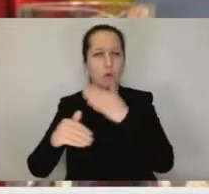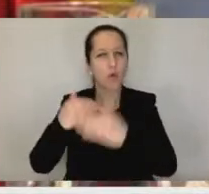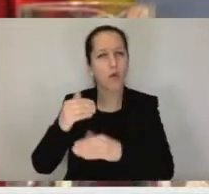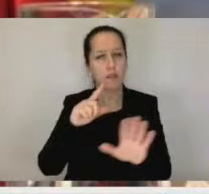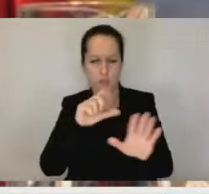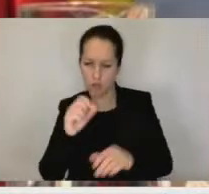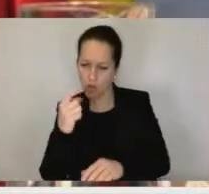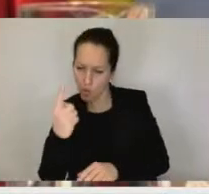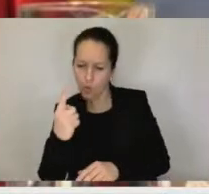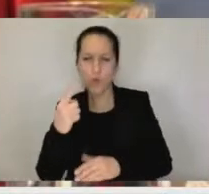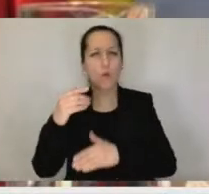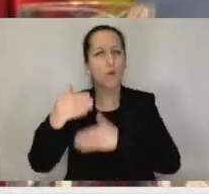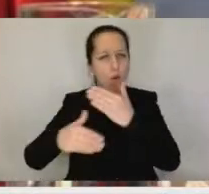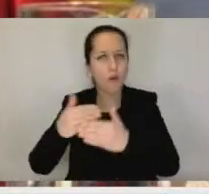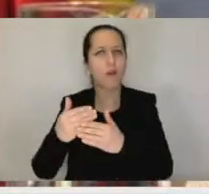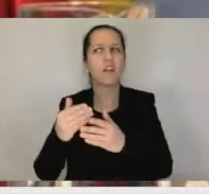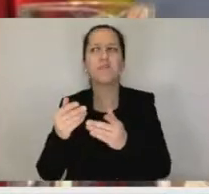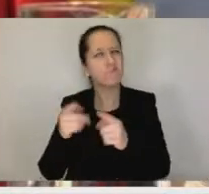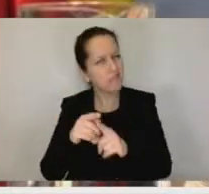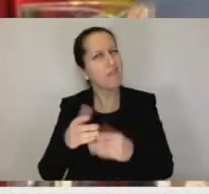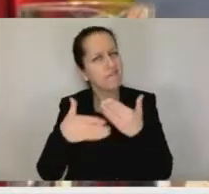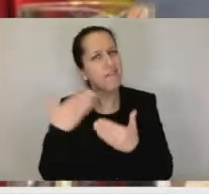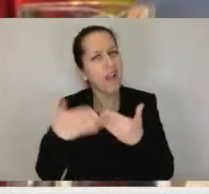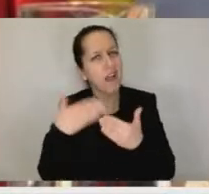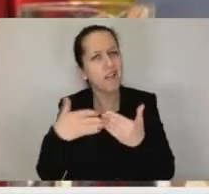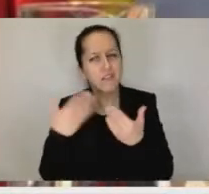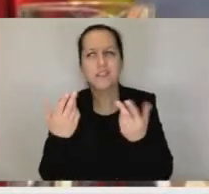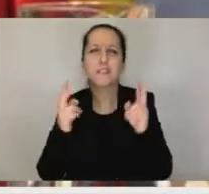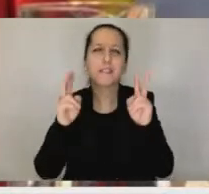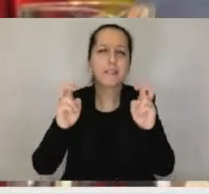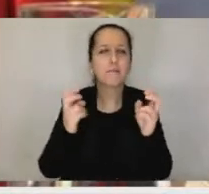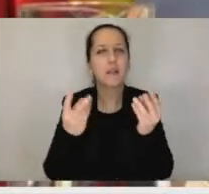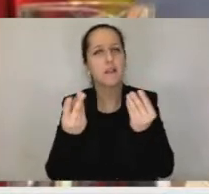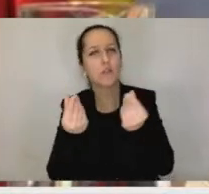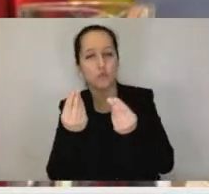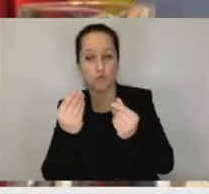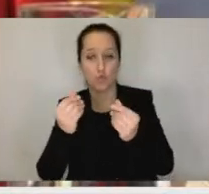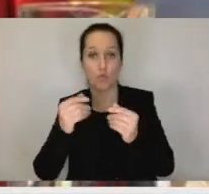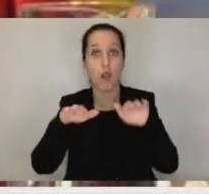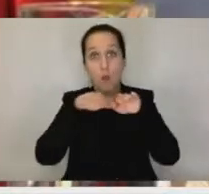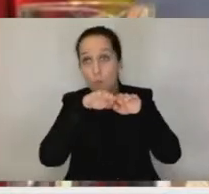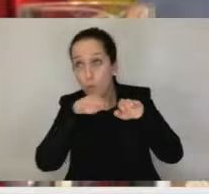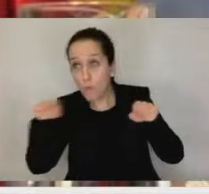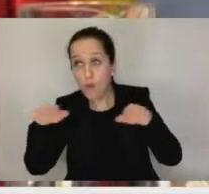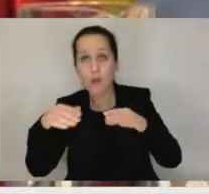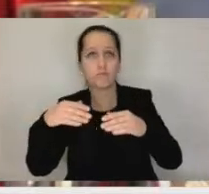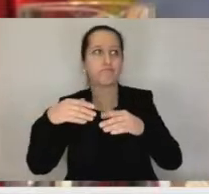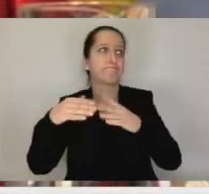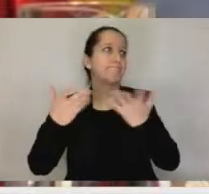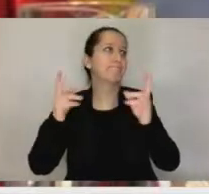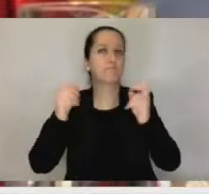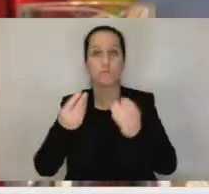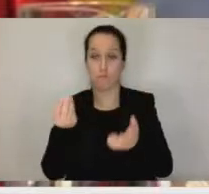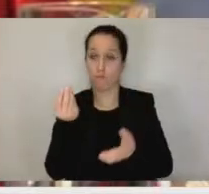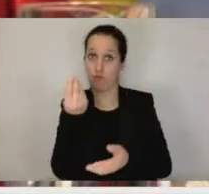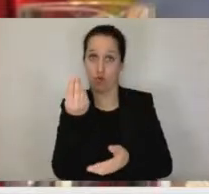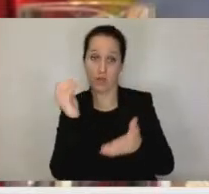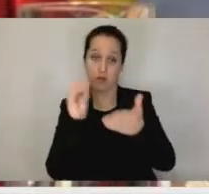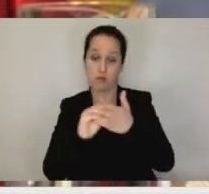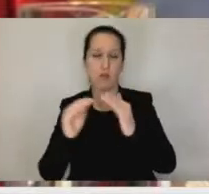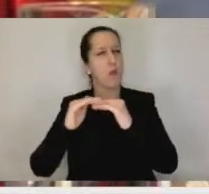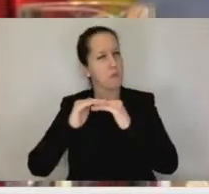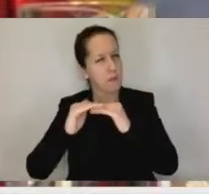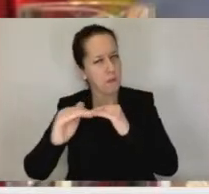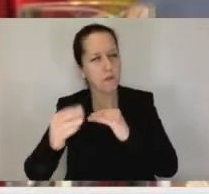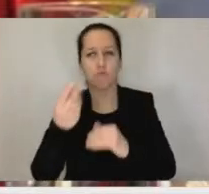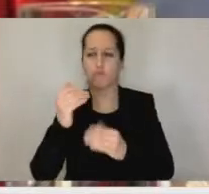flexible contributions. You don't have to contribute in large chunks. You can contribute in very small amounts. What you end